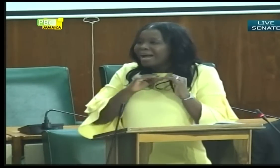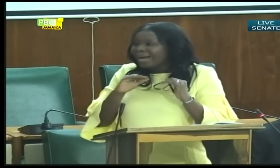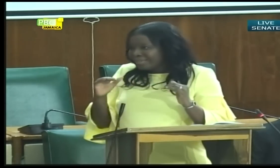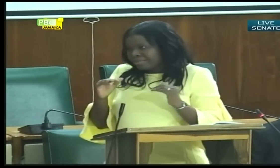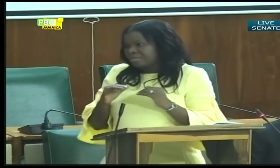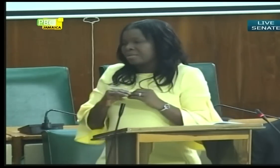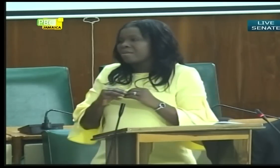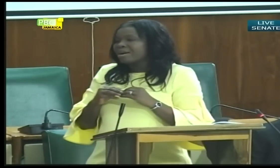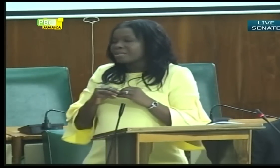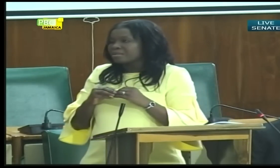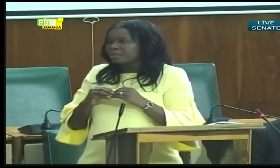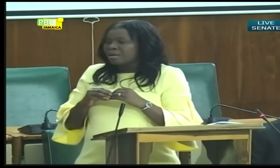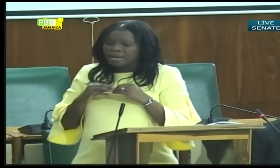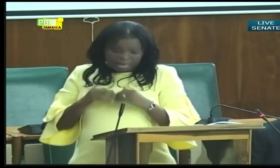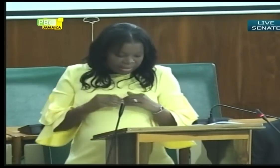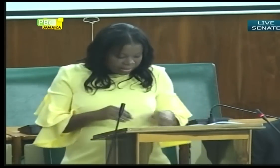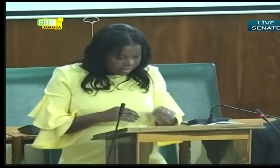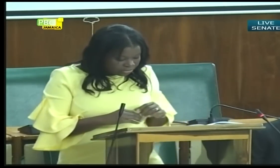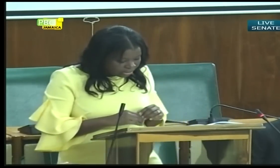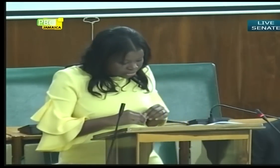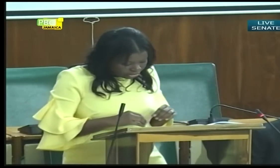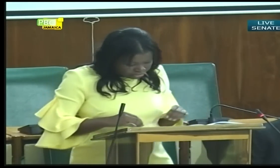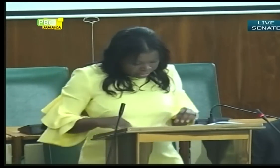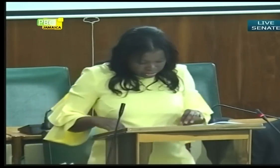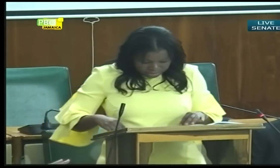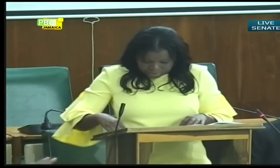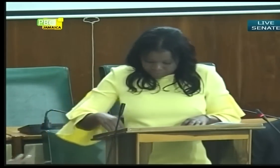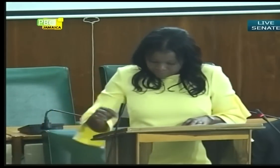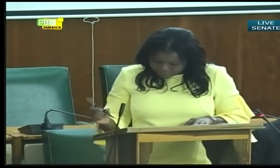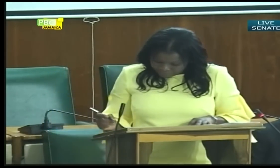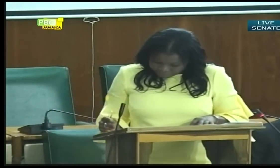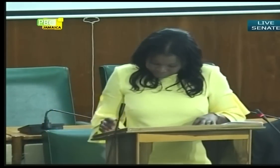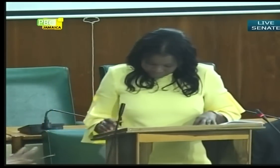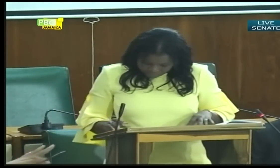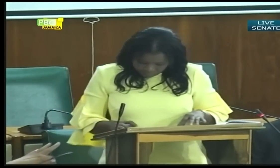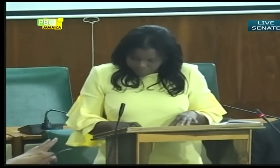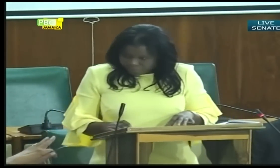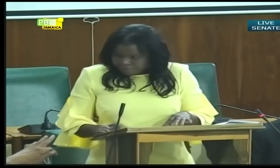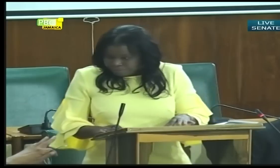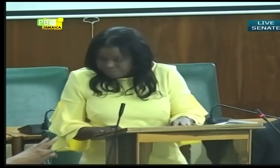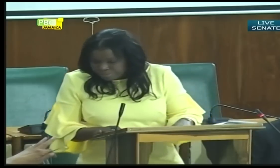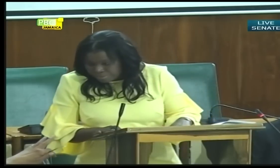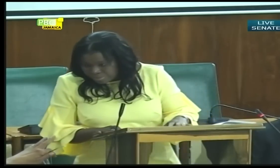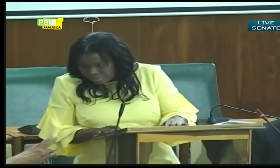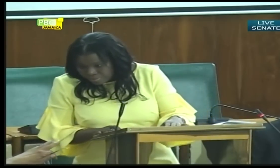the highest character. And I think this runs contrary to it.